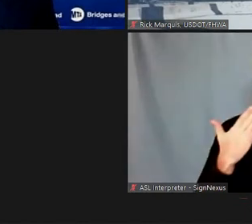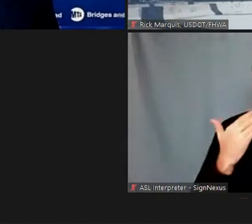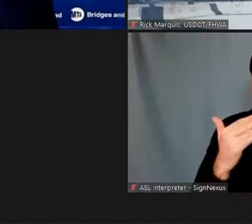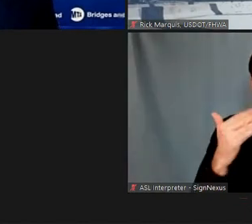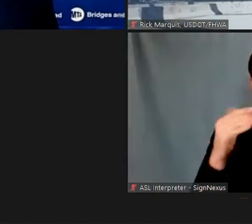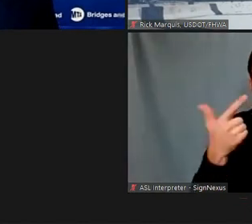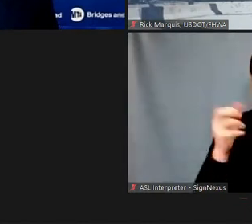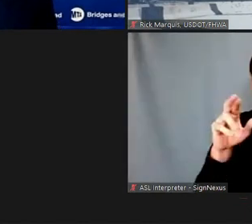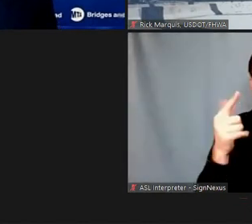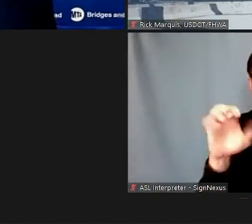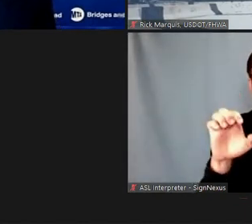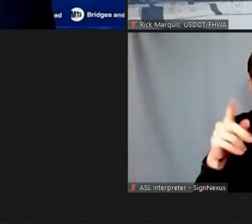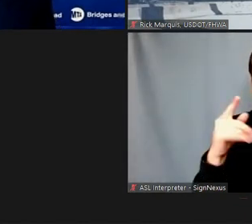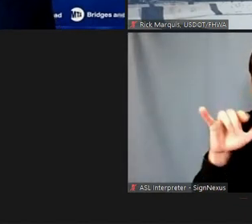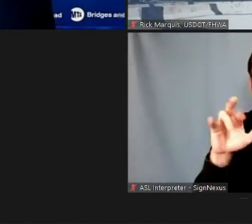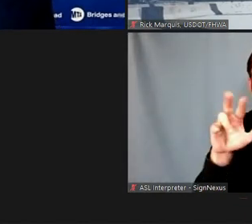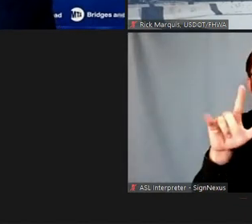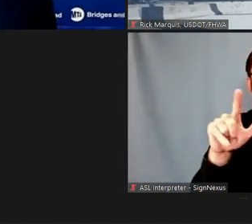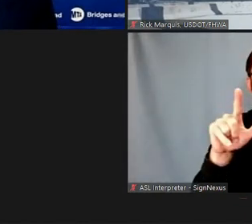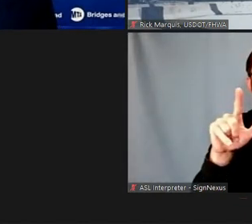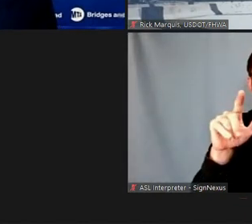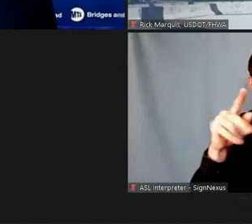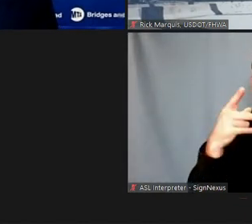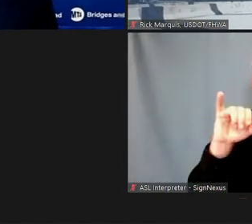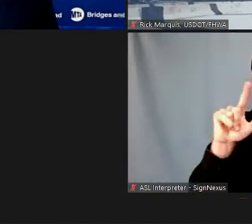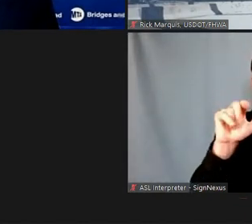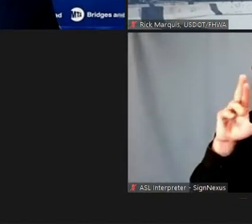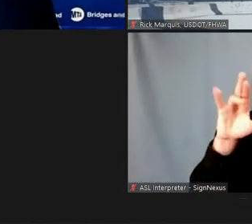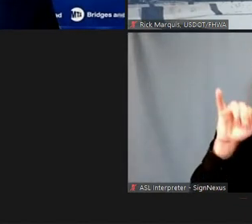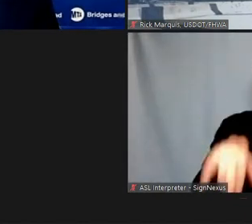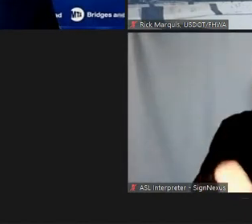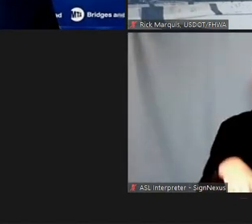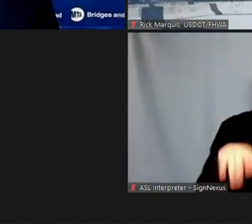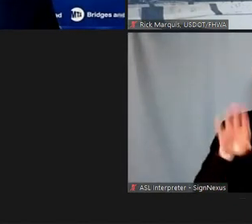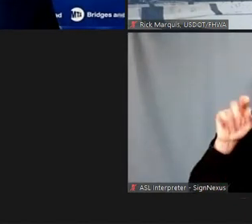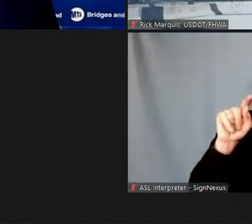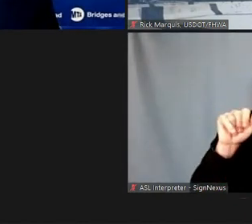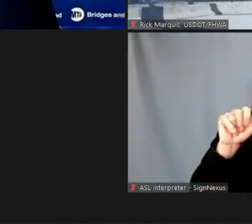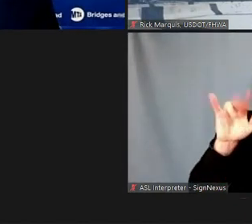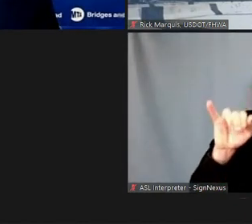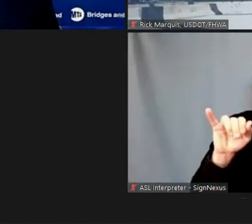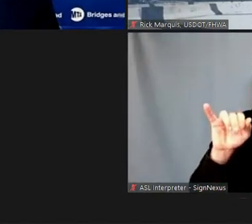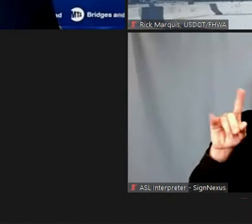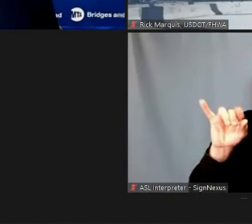george p larry beta v desai